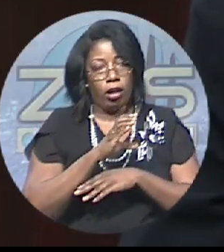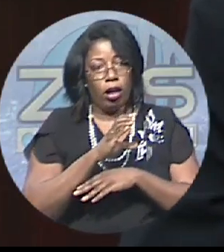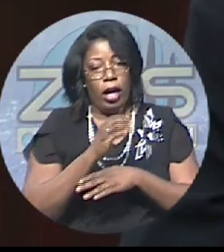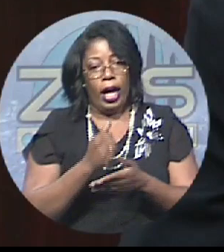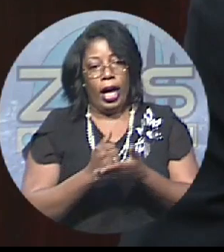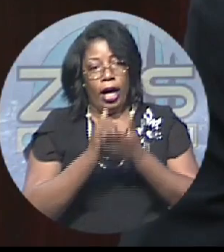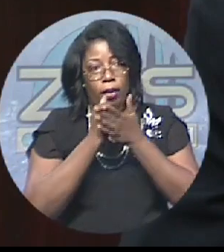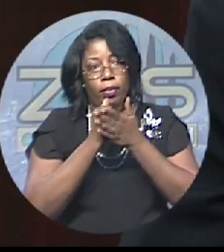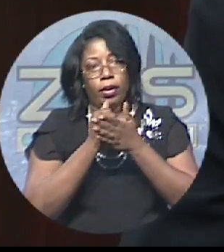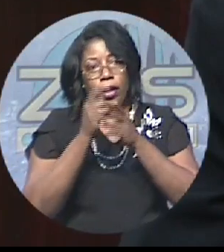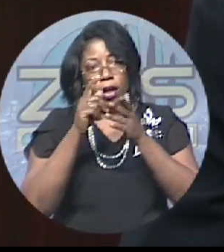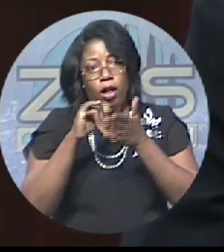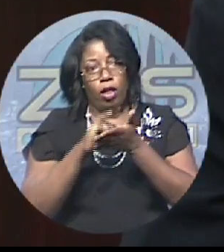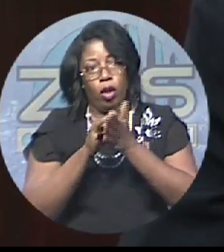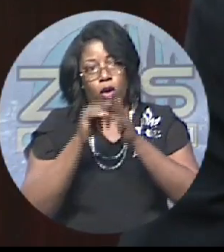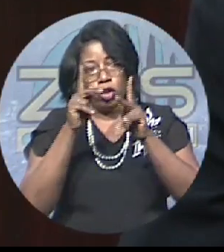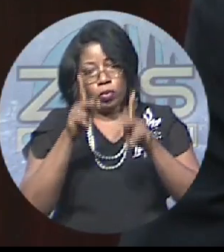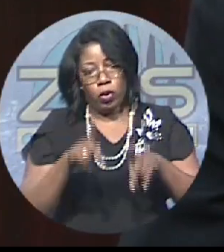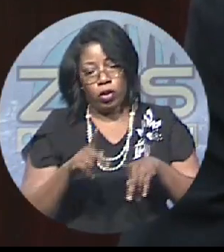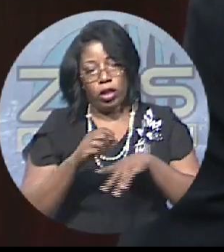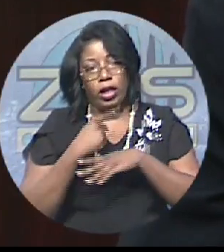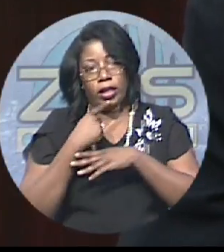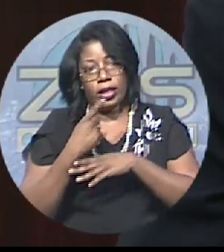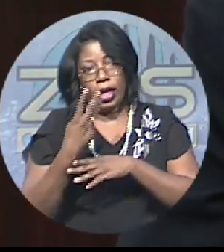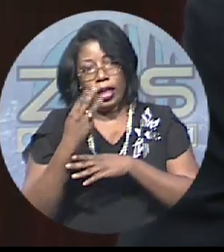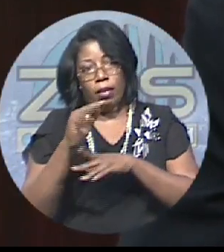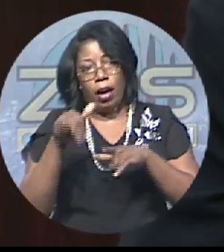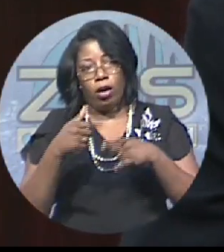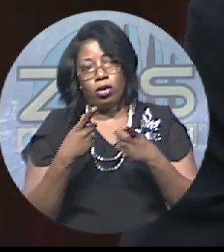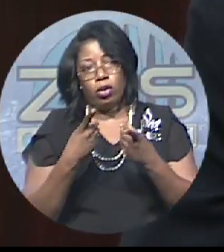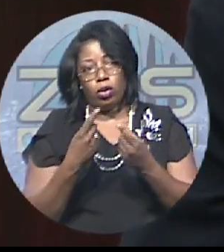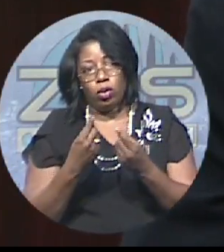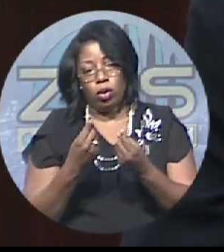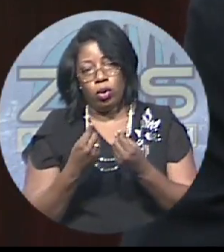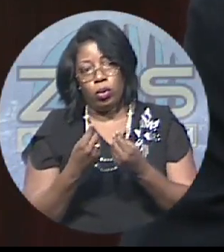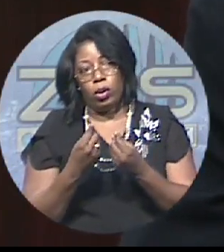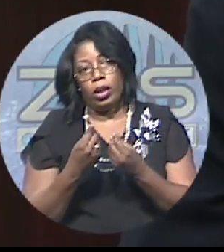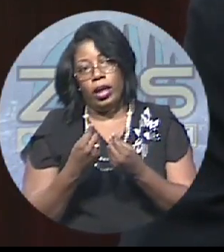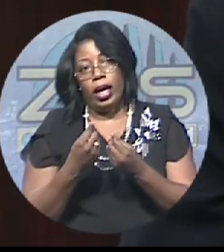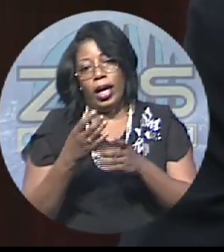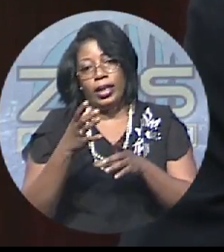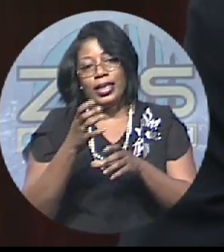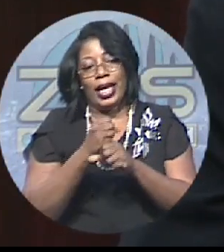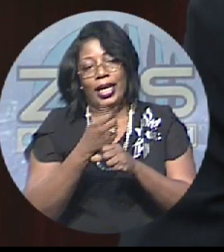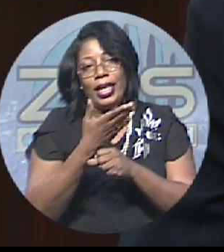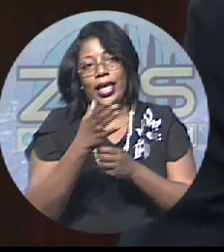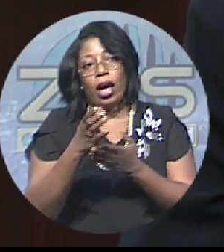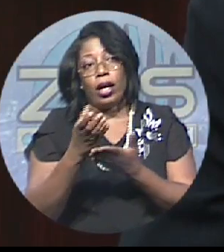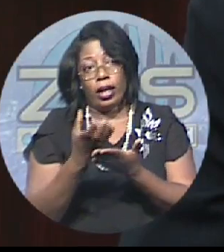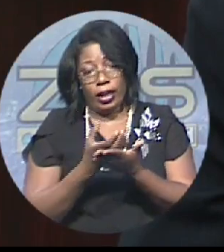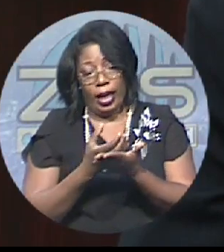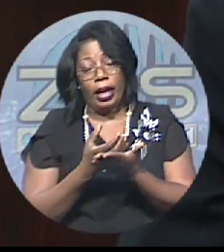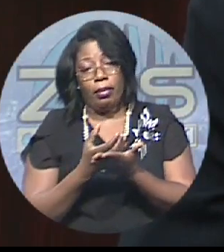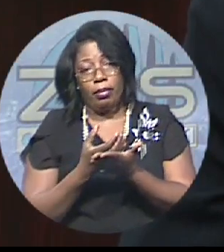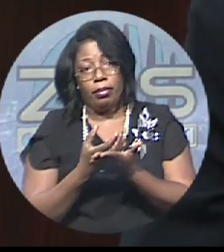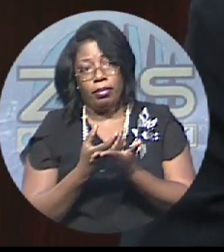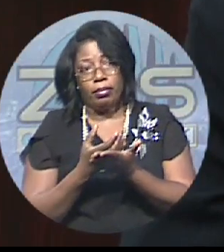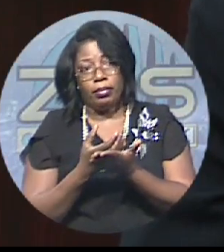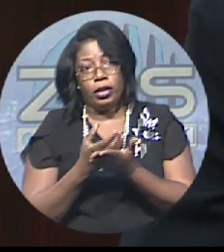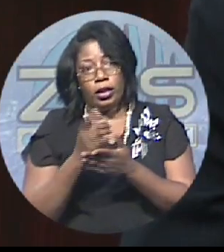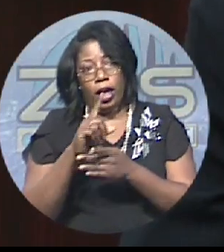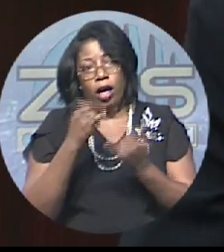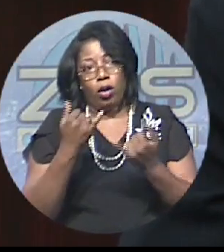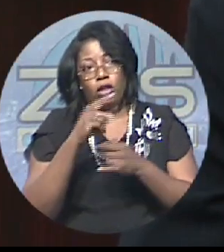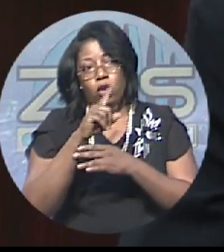clients, advise them in terms of how they may go about their claim. In most cases, it's a question